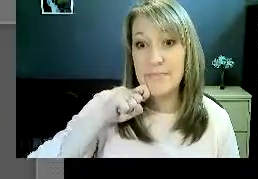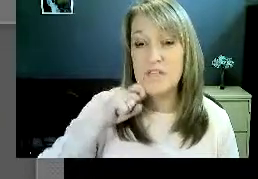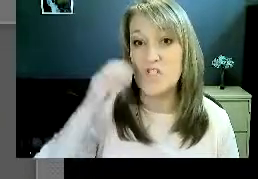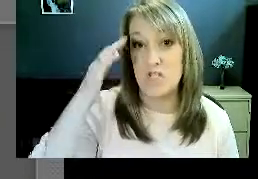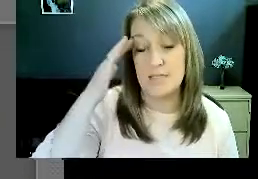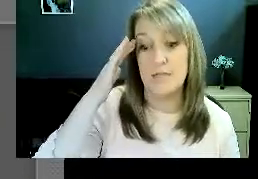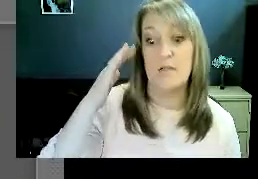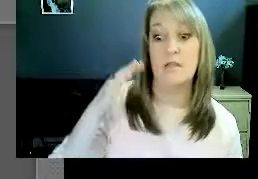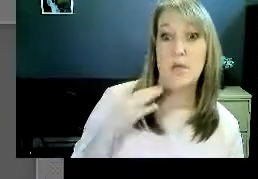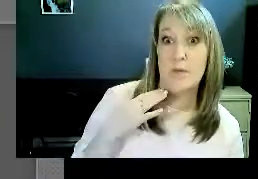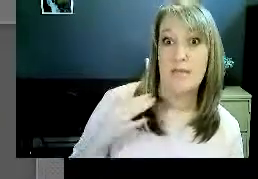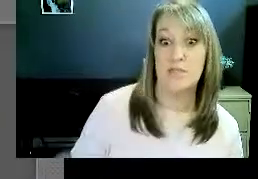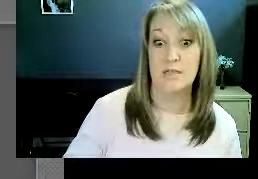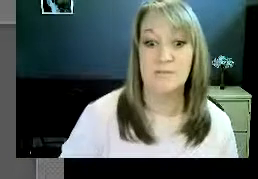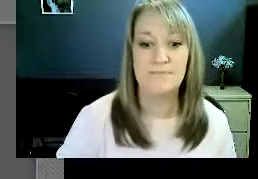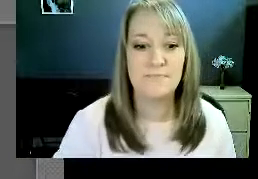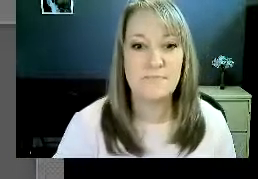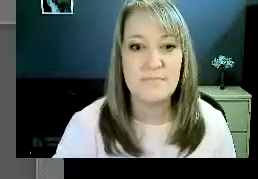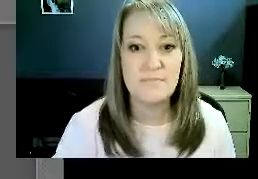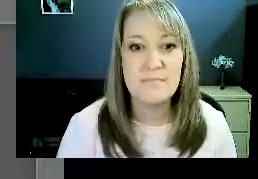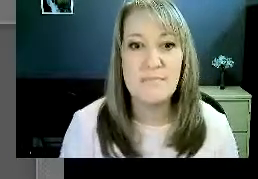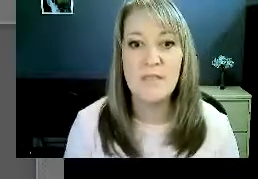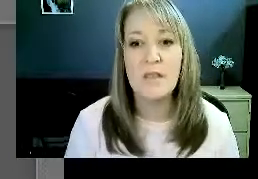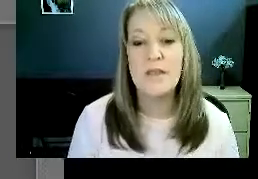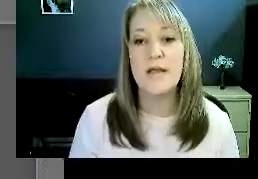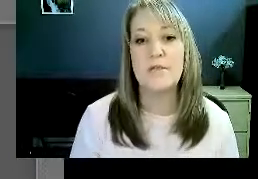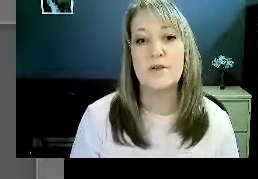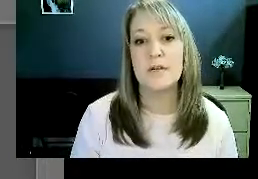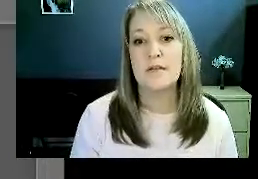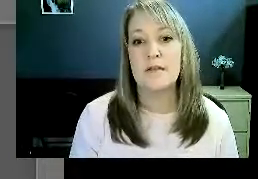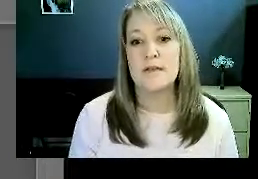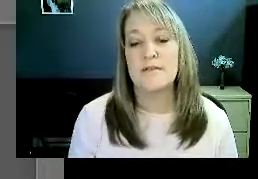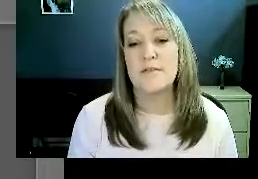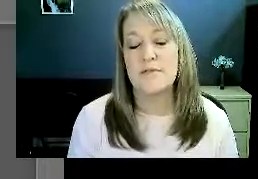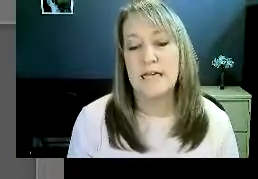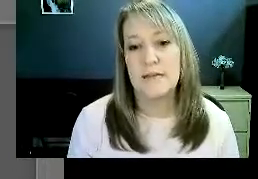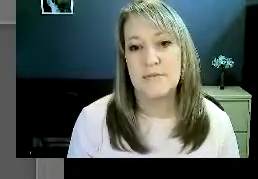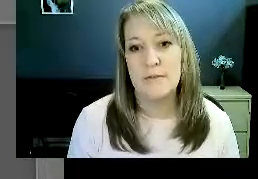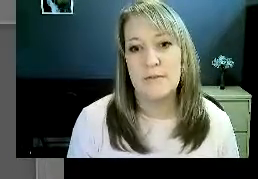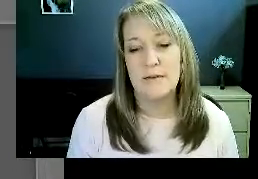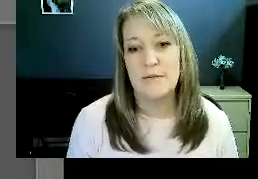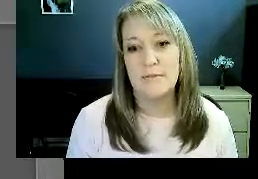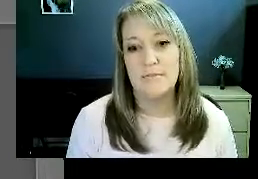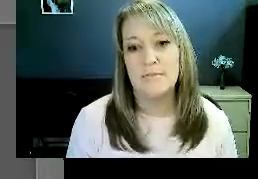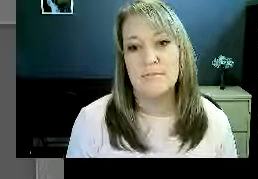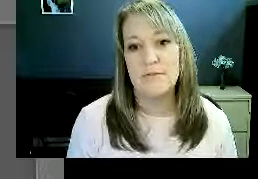It's just the location. Another of the five